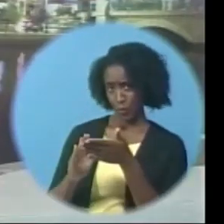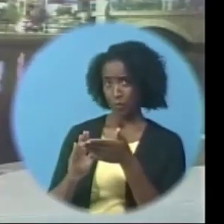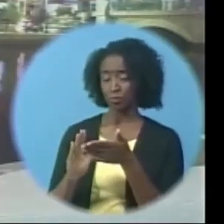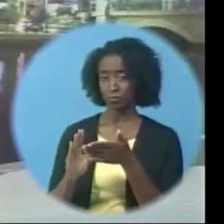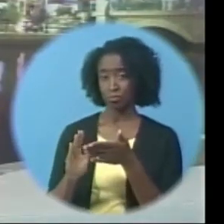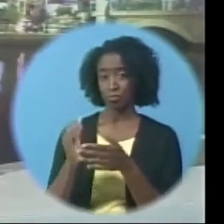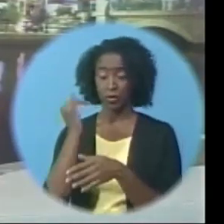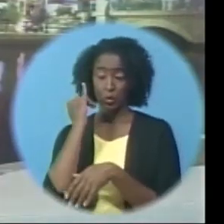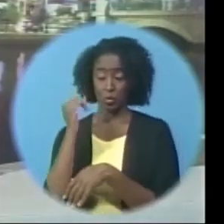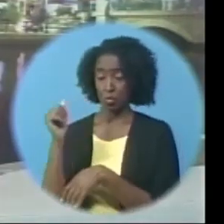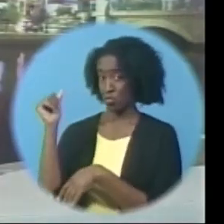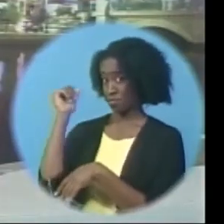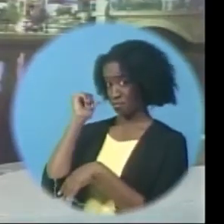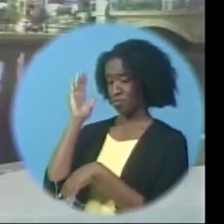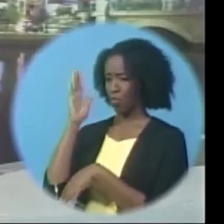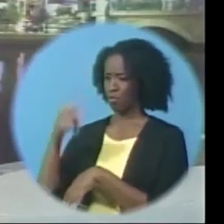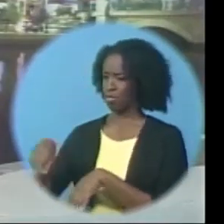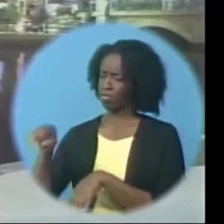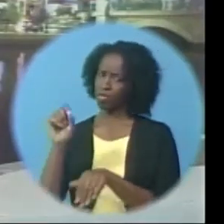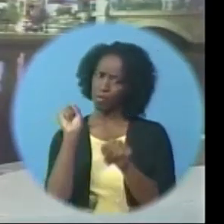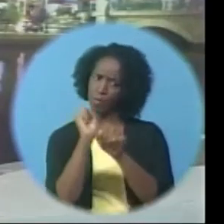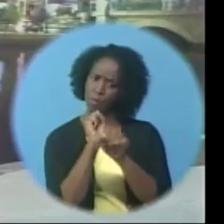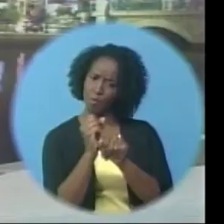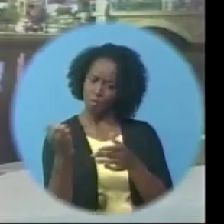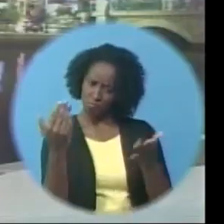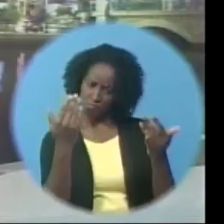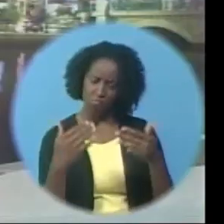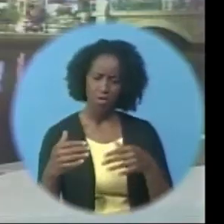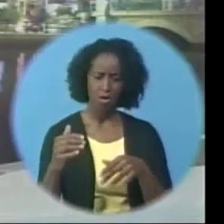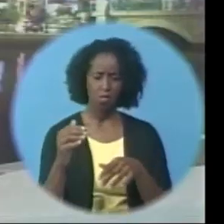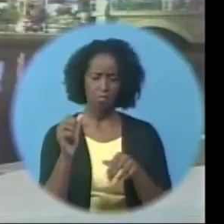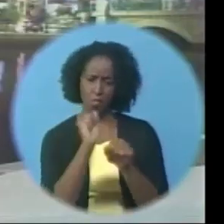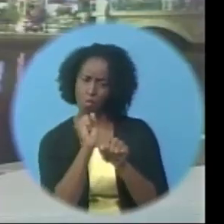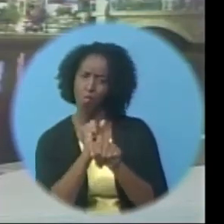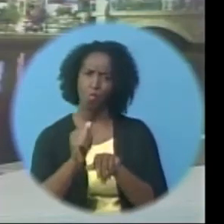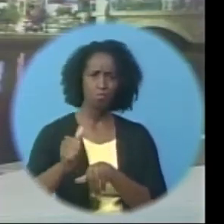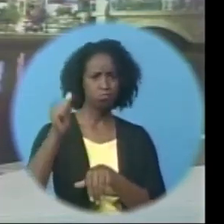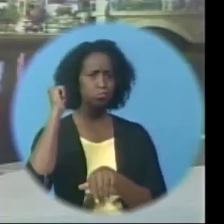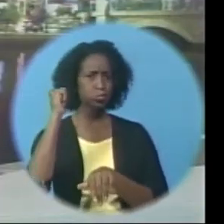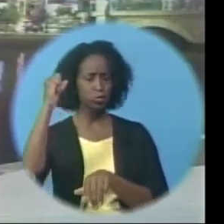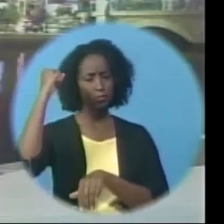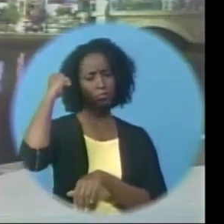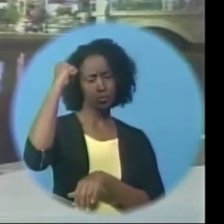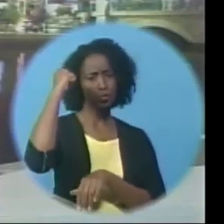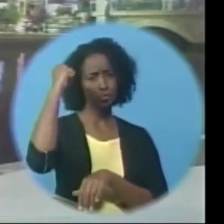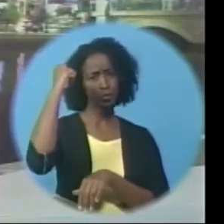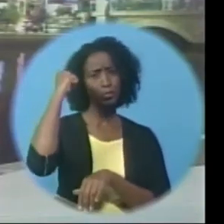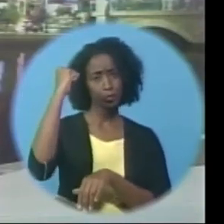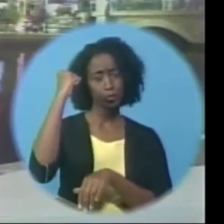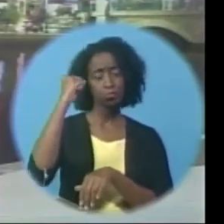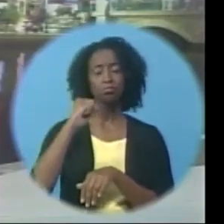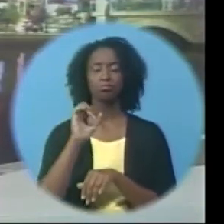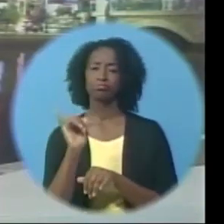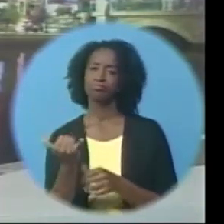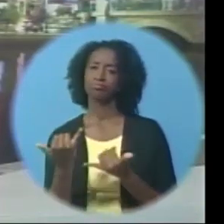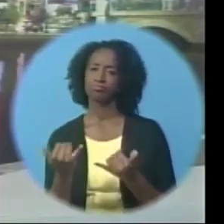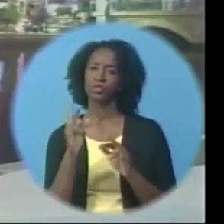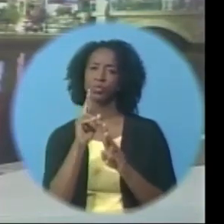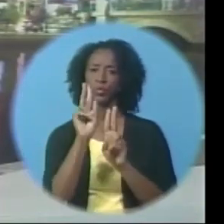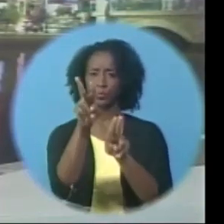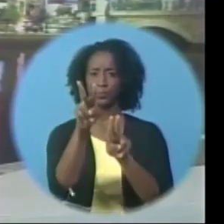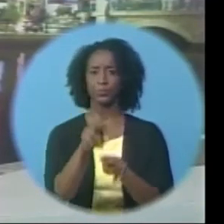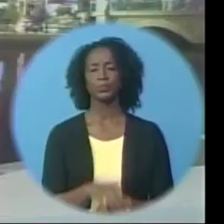Levy. Failure to comply could result in strike action by 4 of the country's major unions. Sharika Griffith has